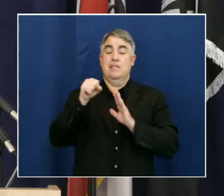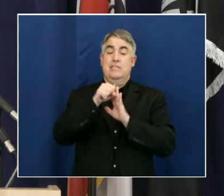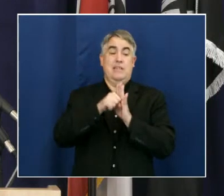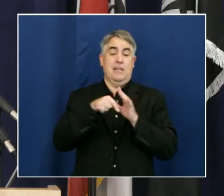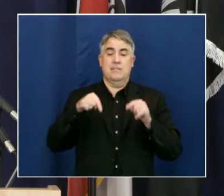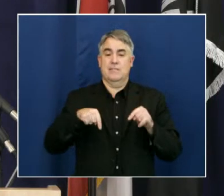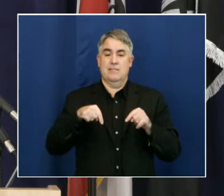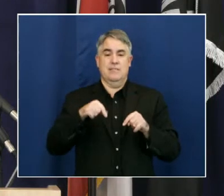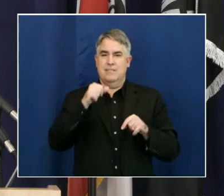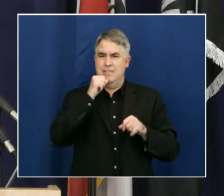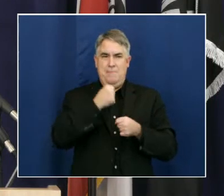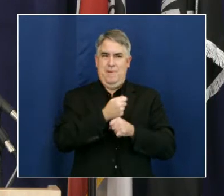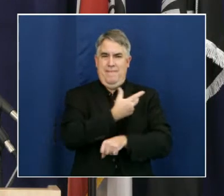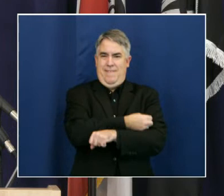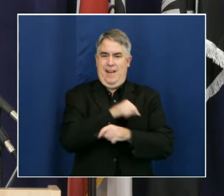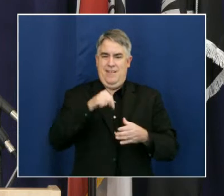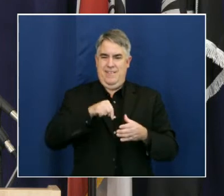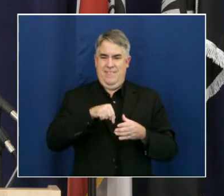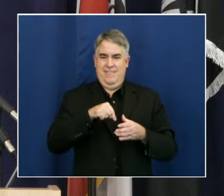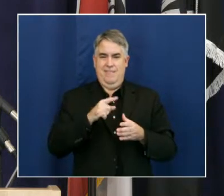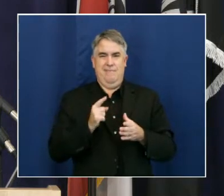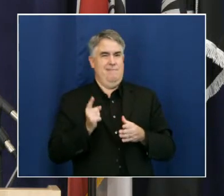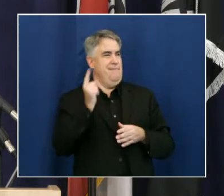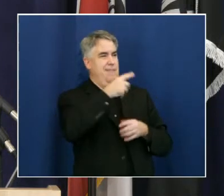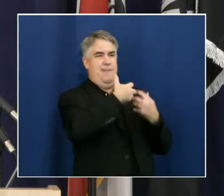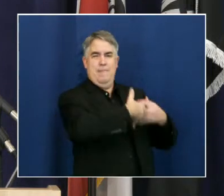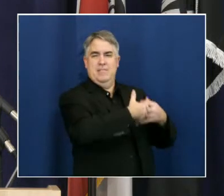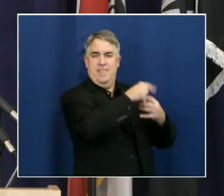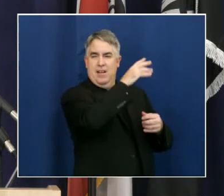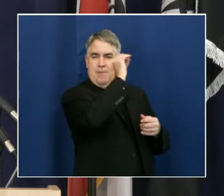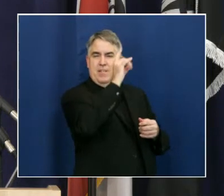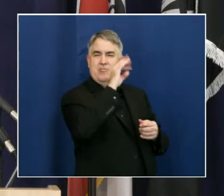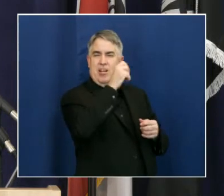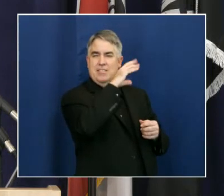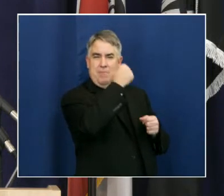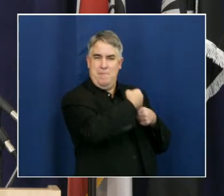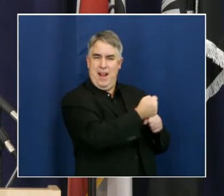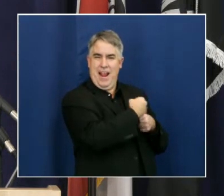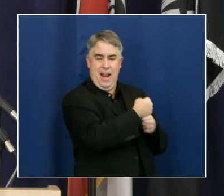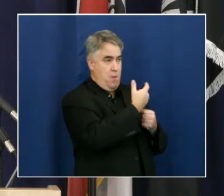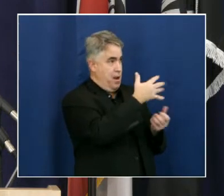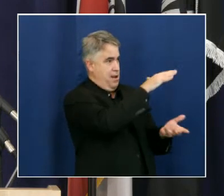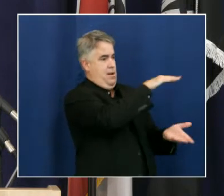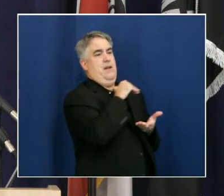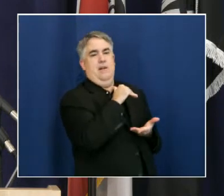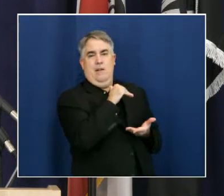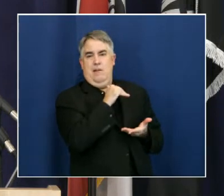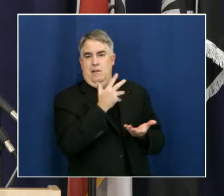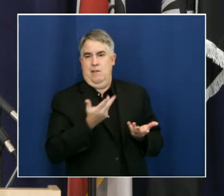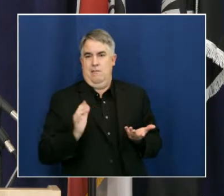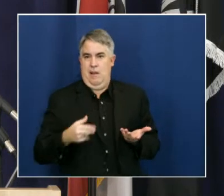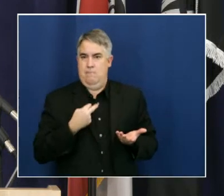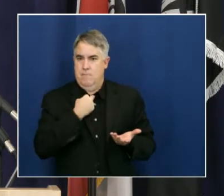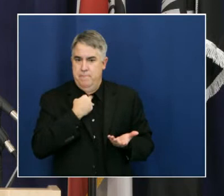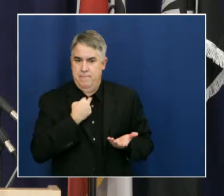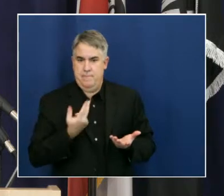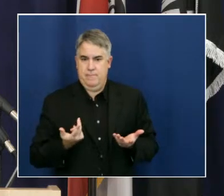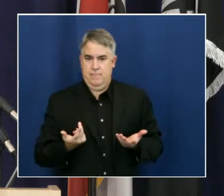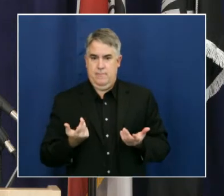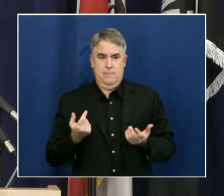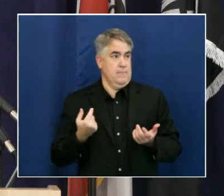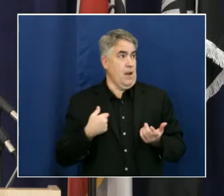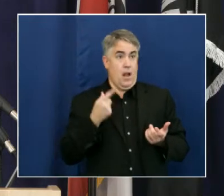vaccines. And so there's a series of aspects of things that are just out of folks' control. But there is